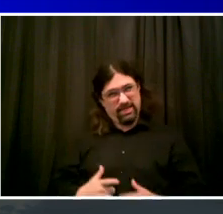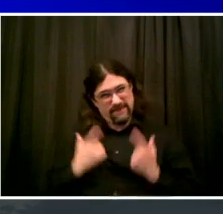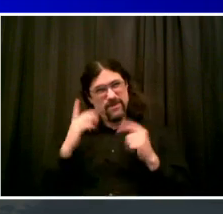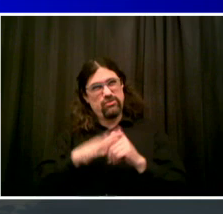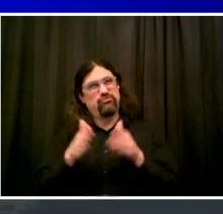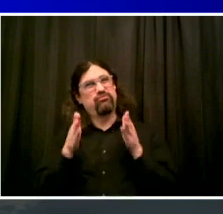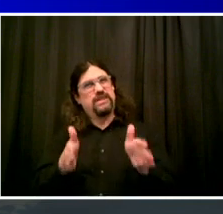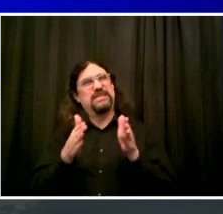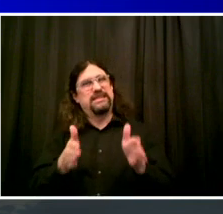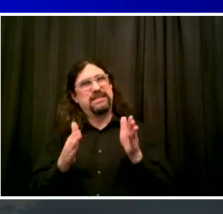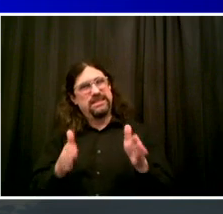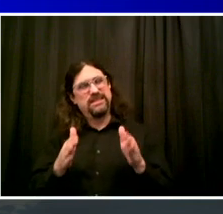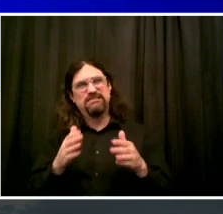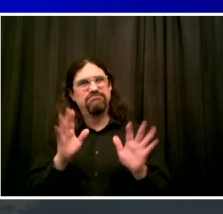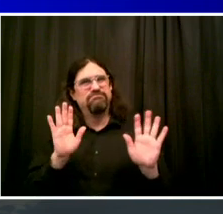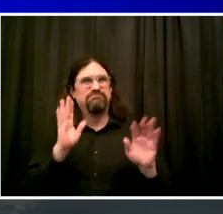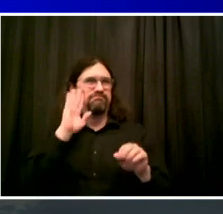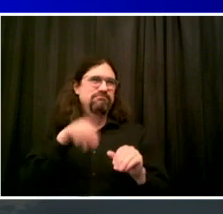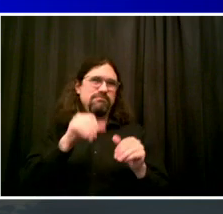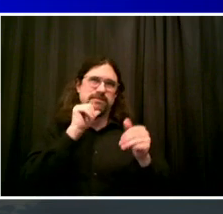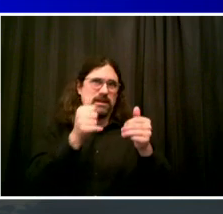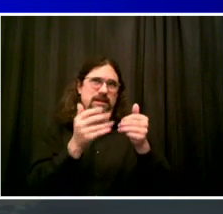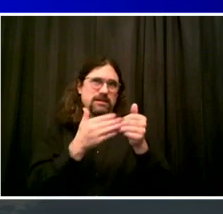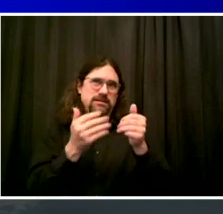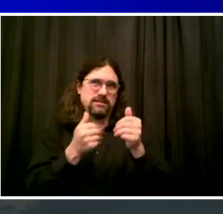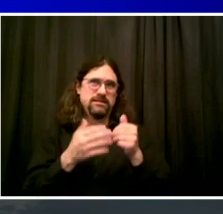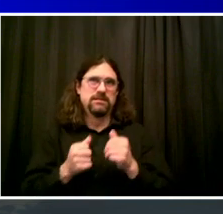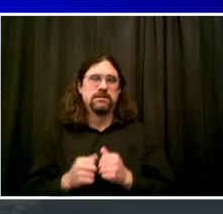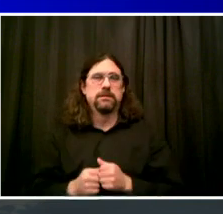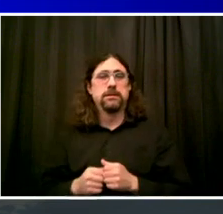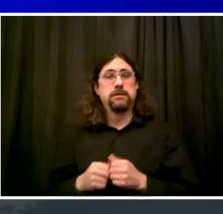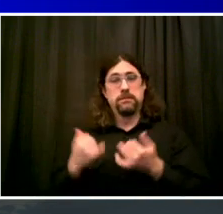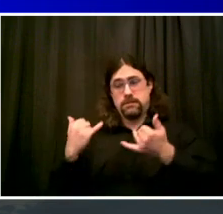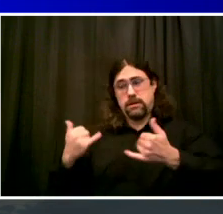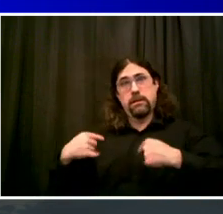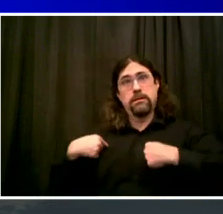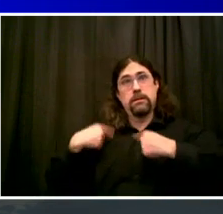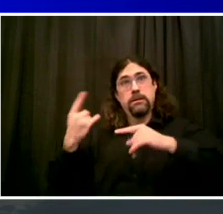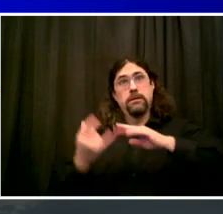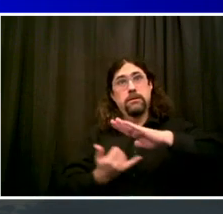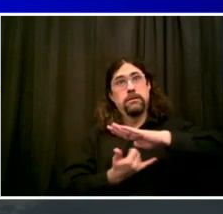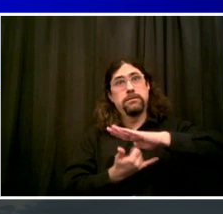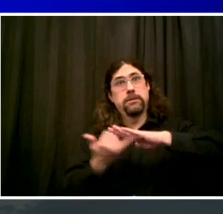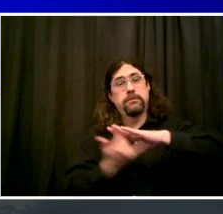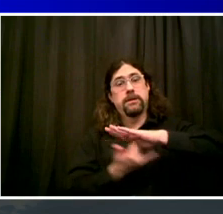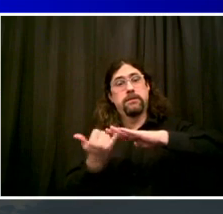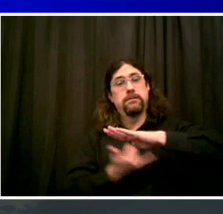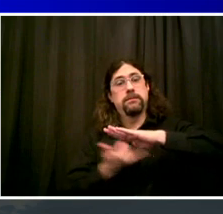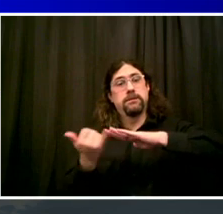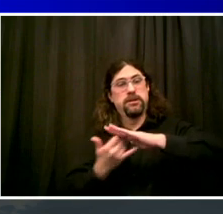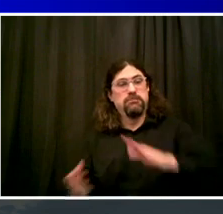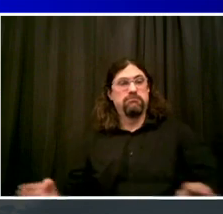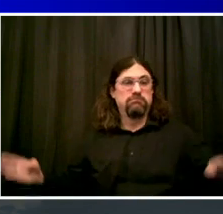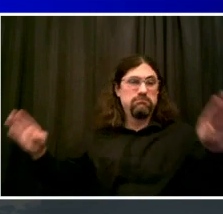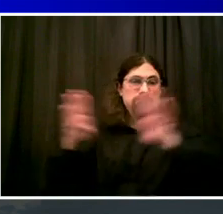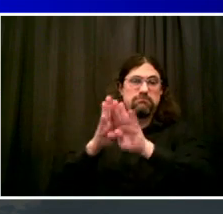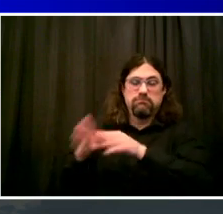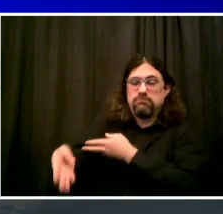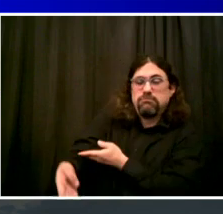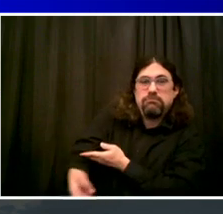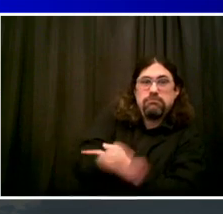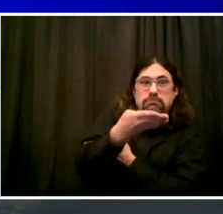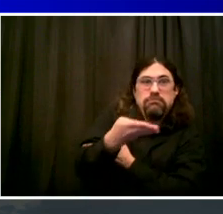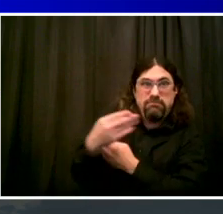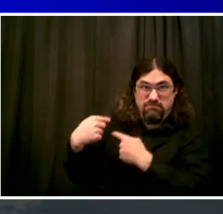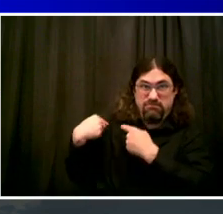subways shut down in the late night hours for cleaning and experiencing each night what that means for our outreach efforts to